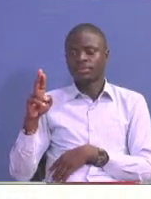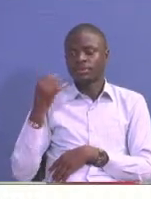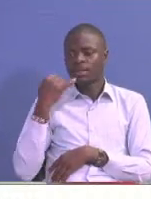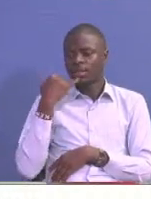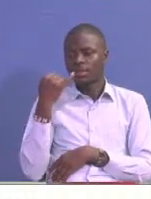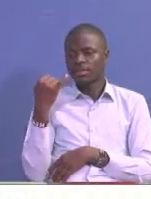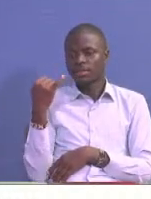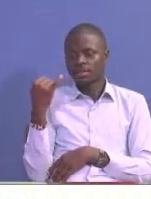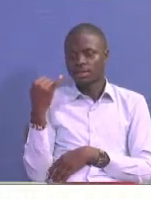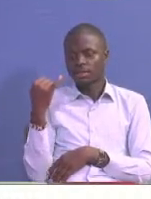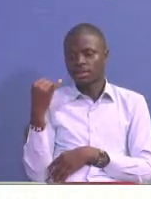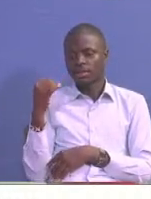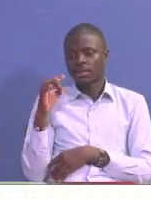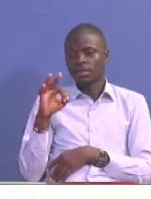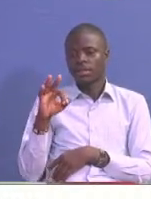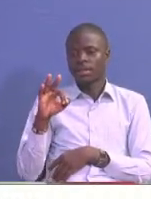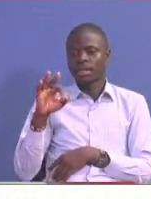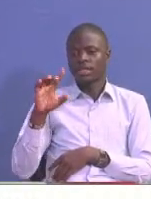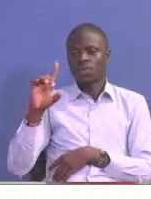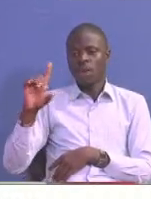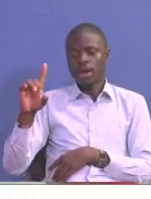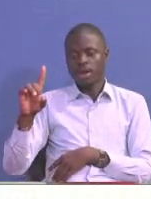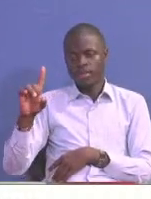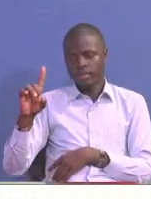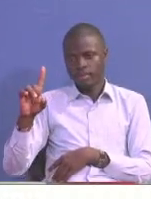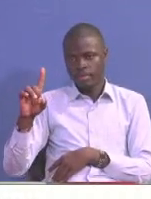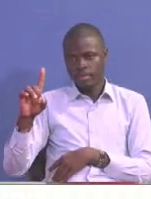ranks 31st,